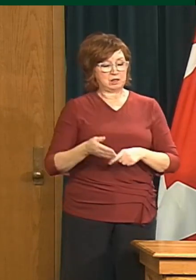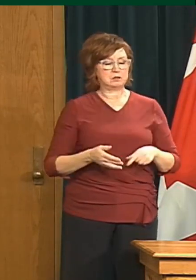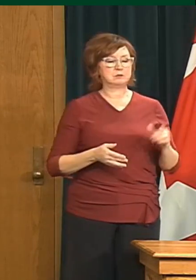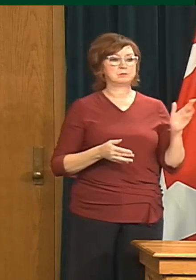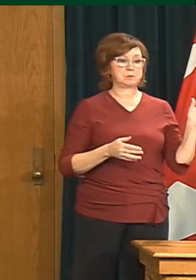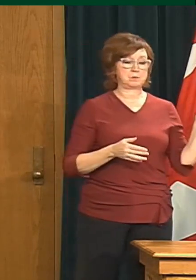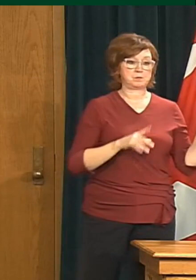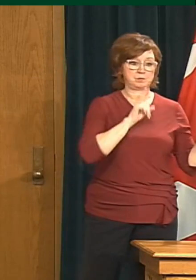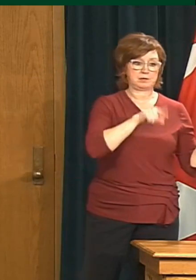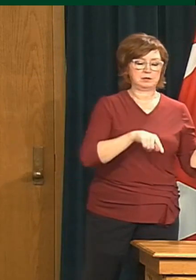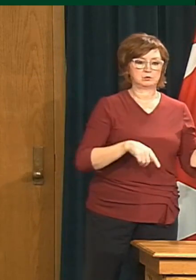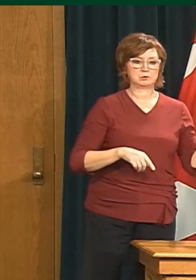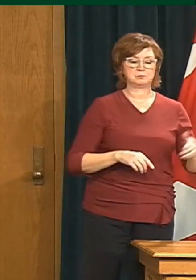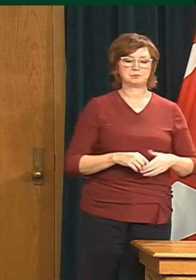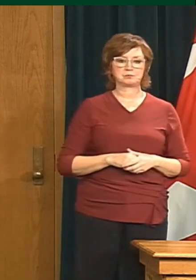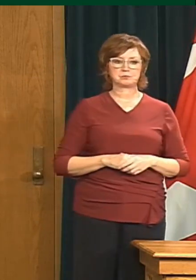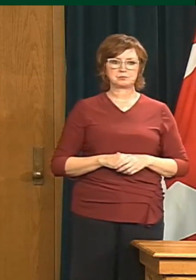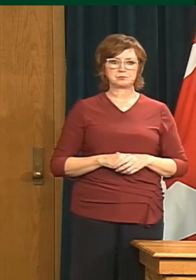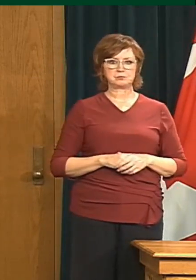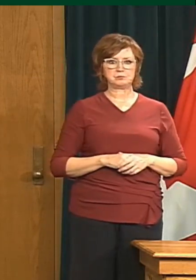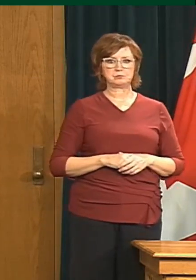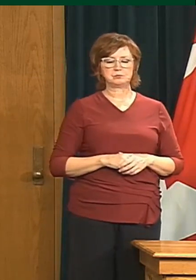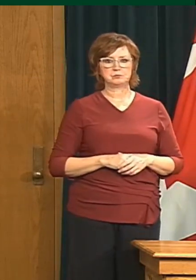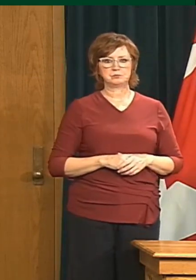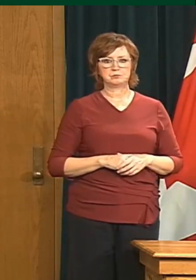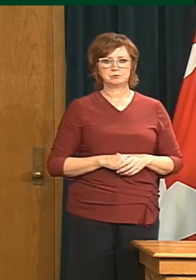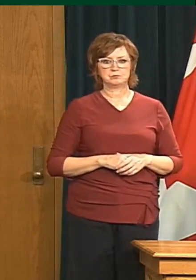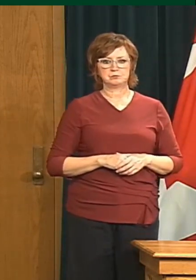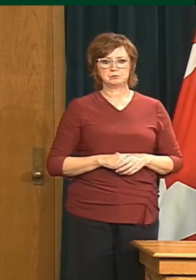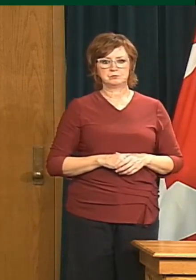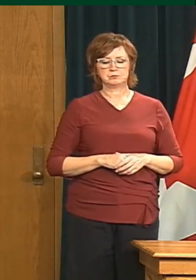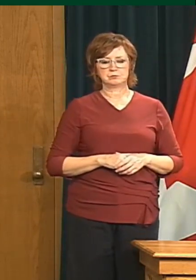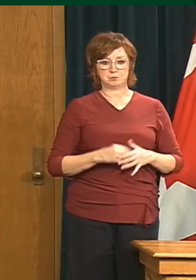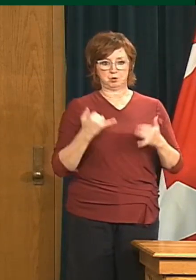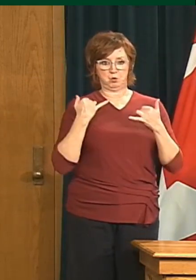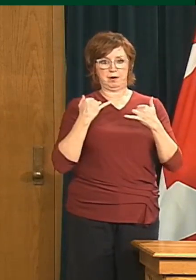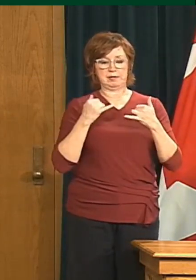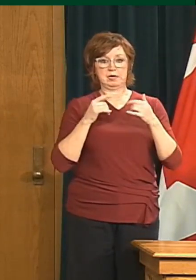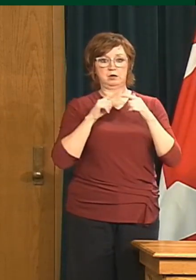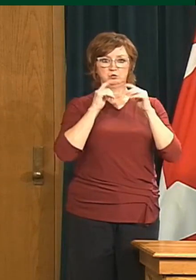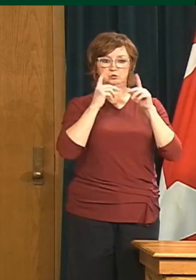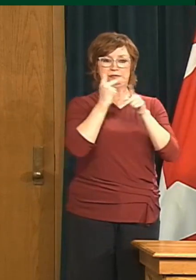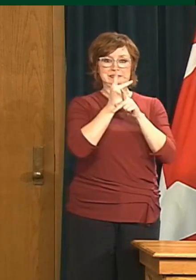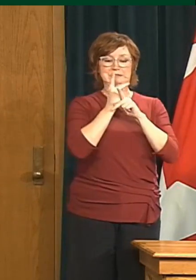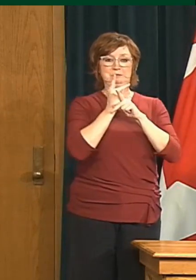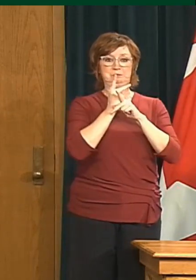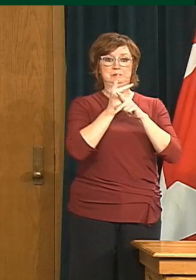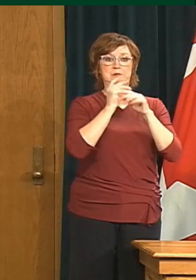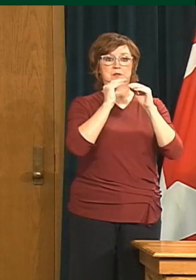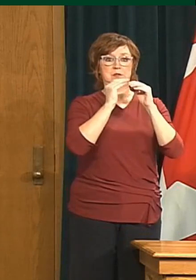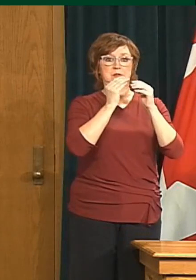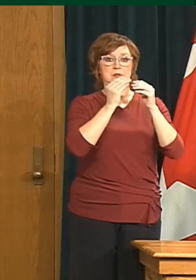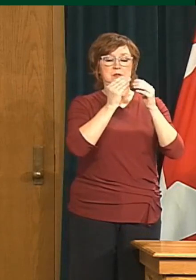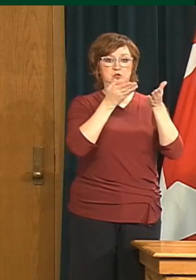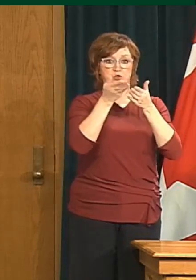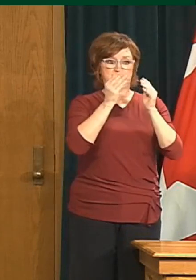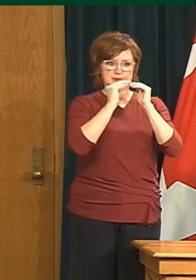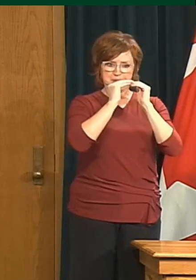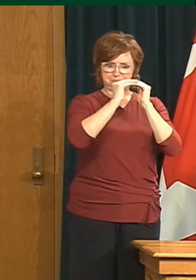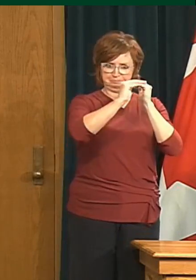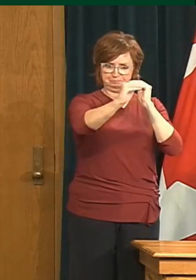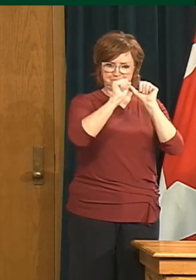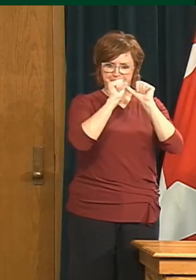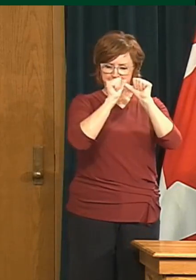to maintain the services that we provide is we're going to need to borrow. So it's not going to change our expenses per